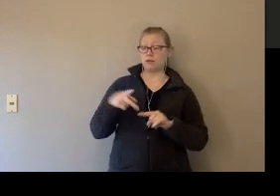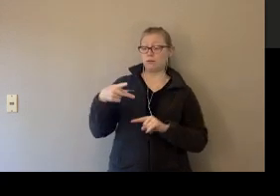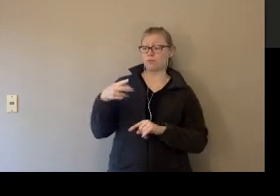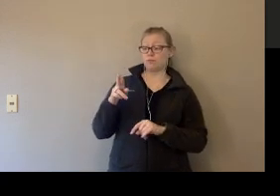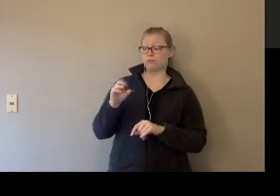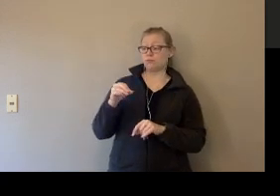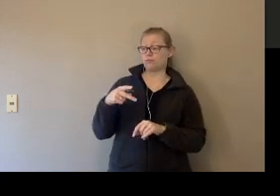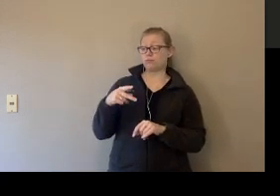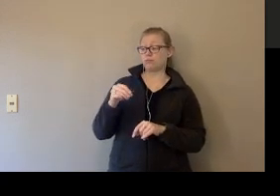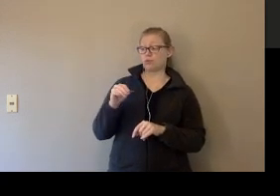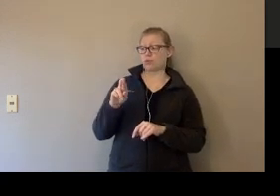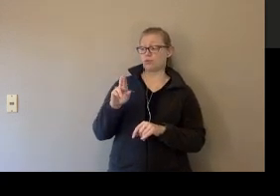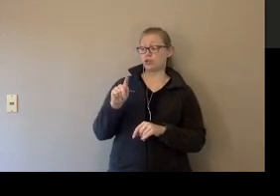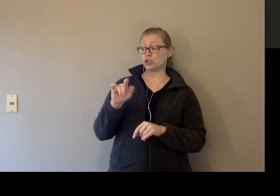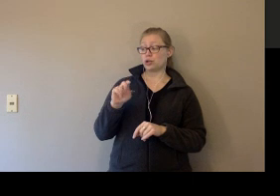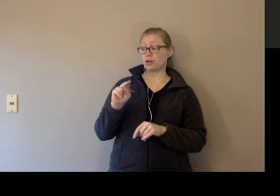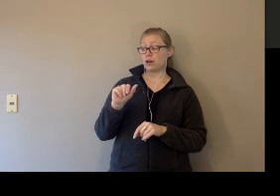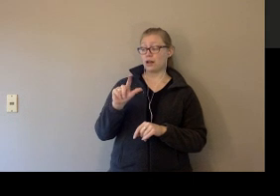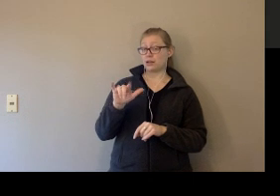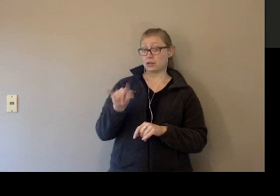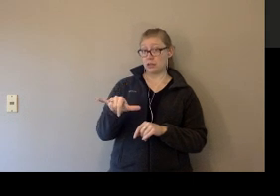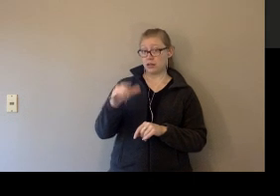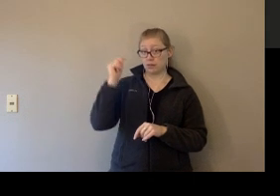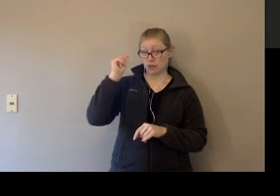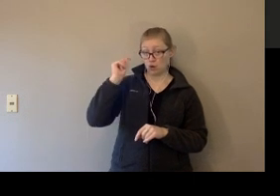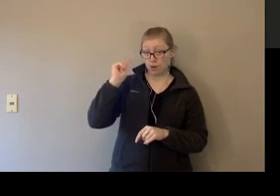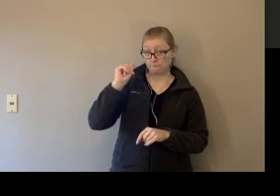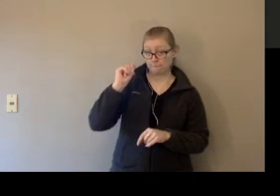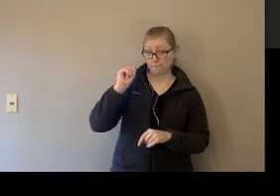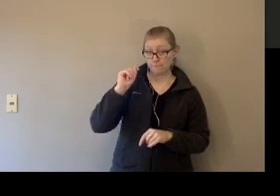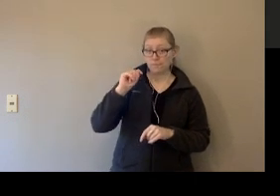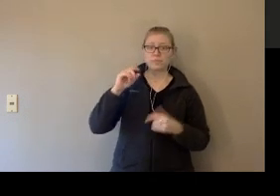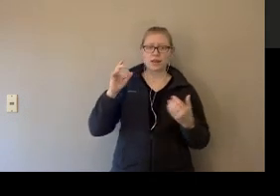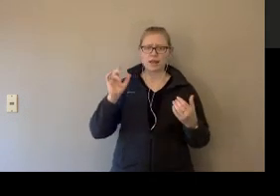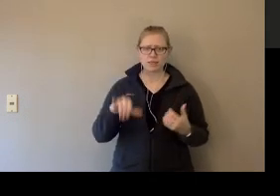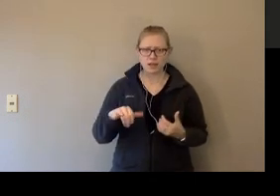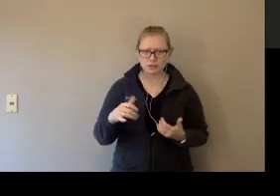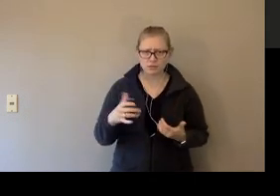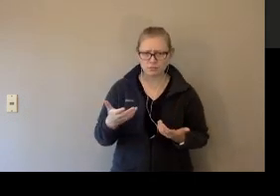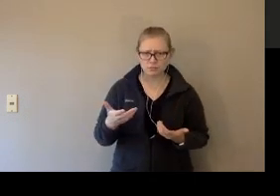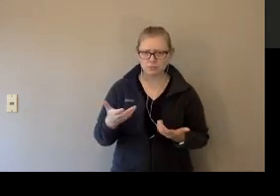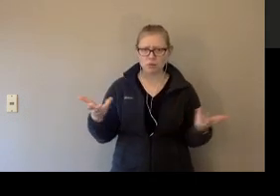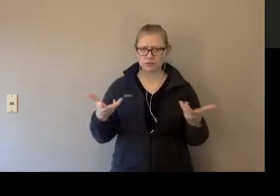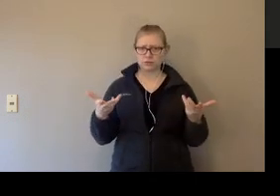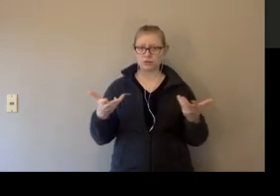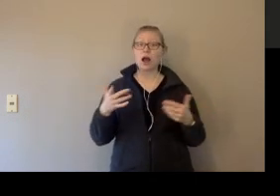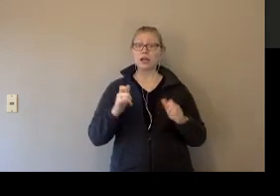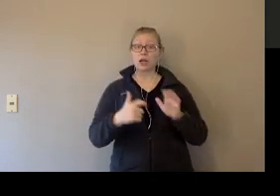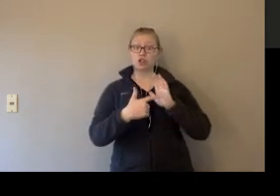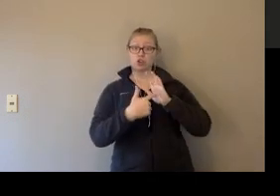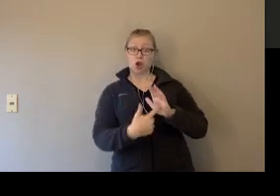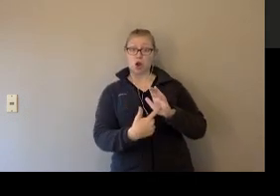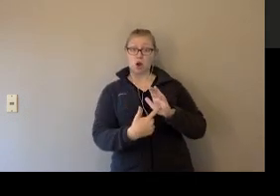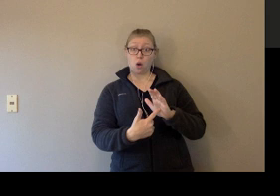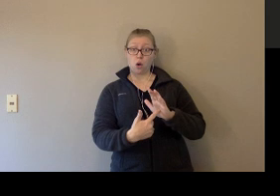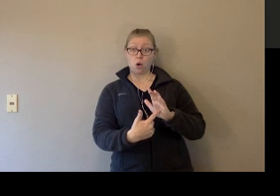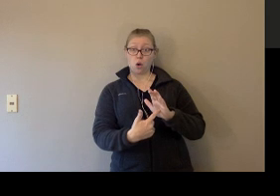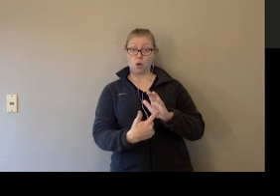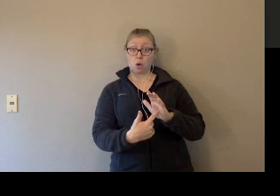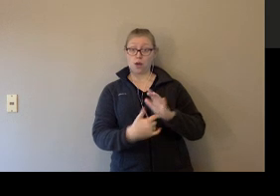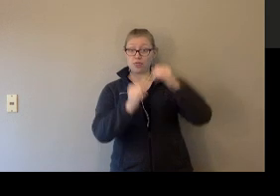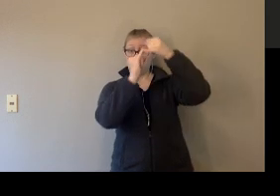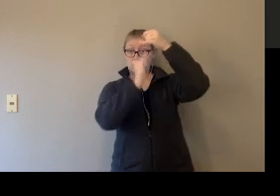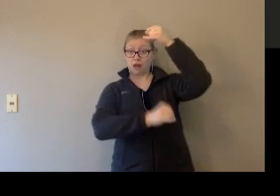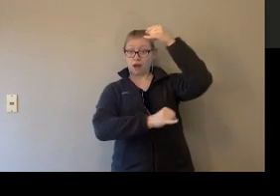so the converse is this, that I can show that these two line segments are